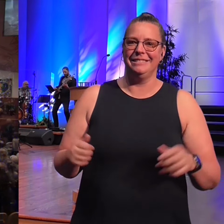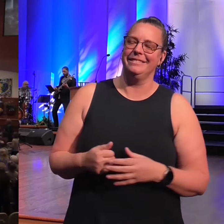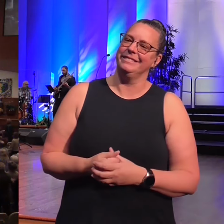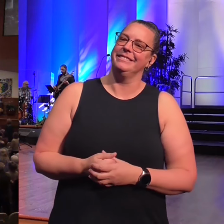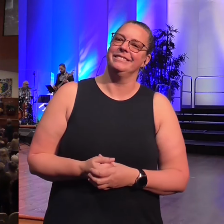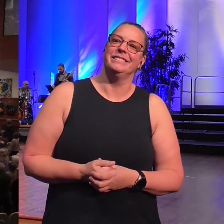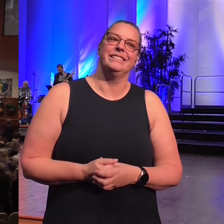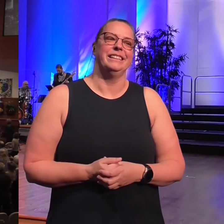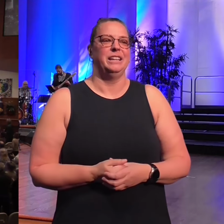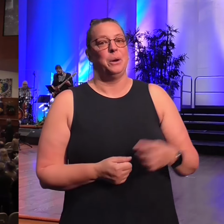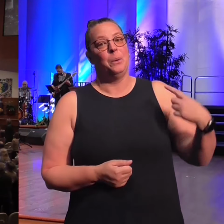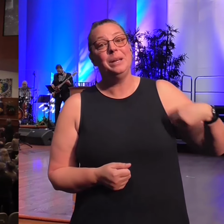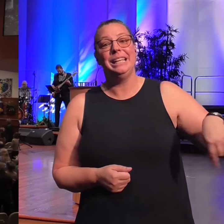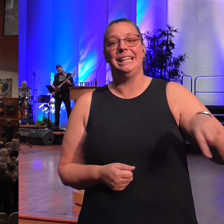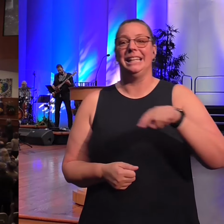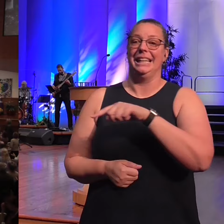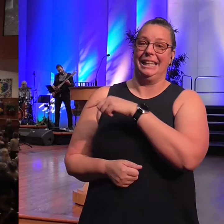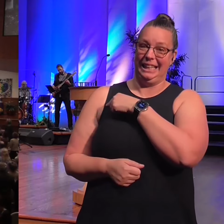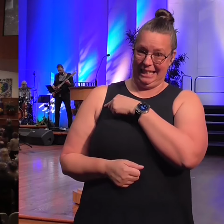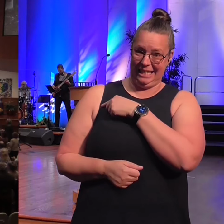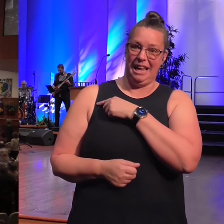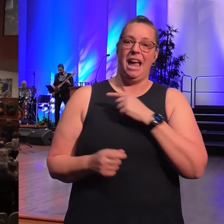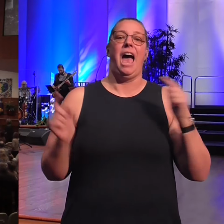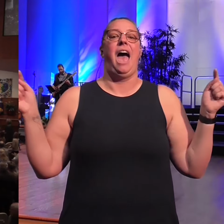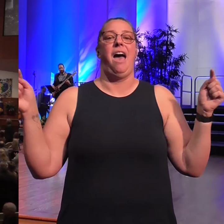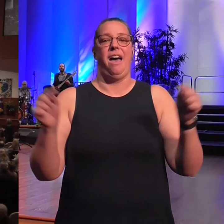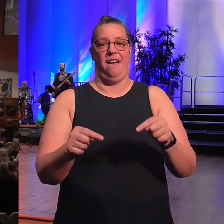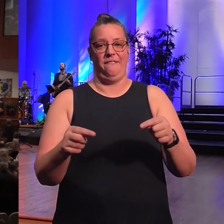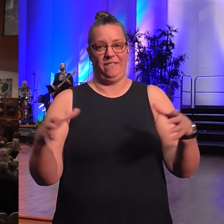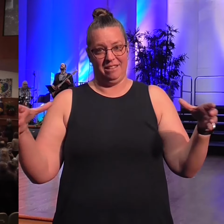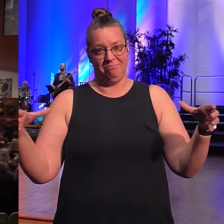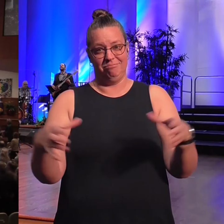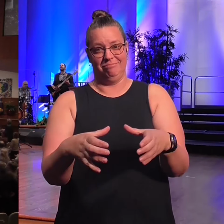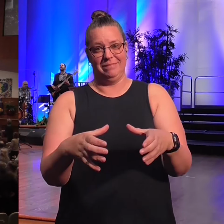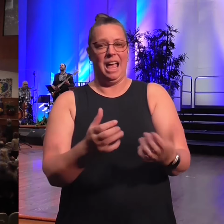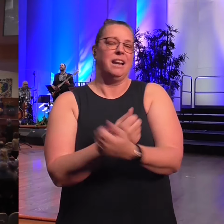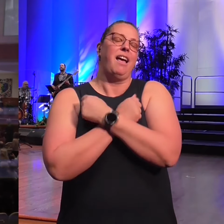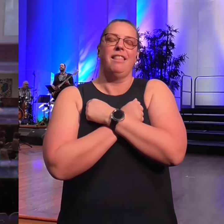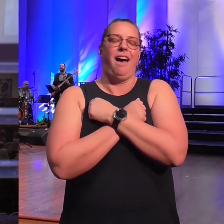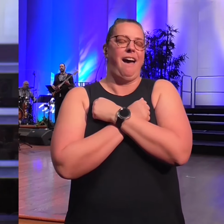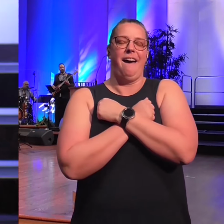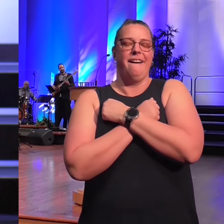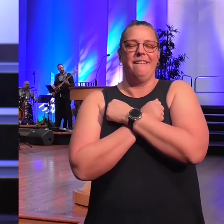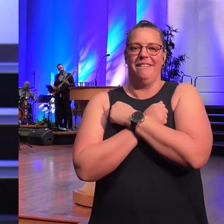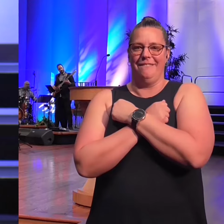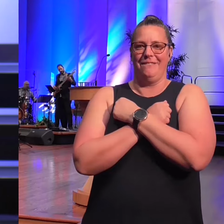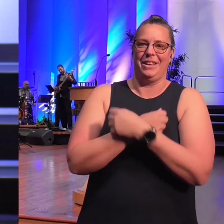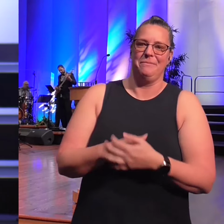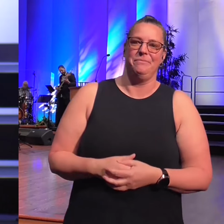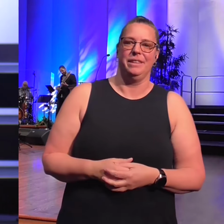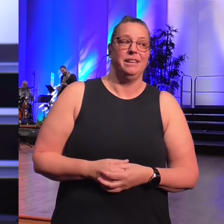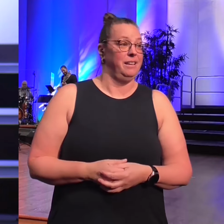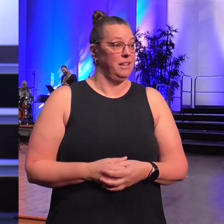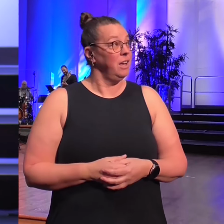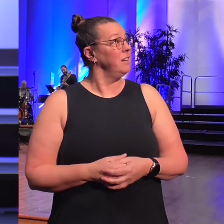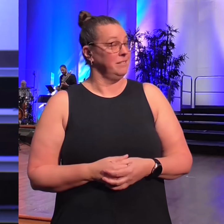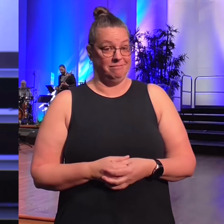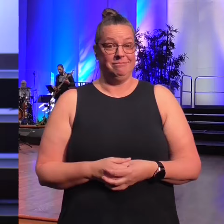open. We have gathered here in love. Let's sing